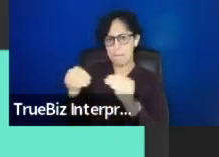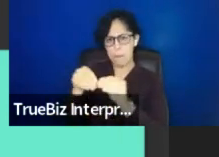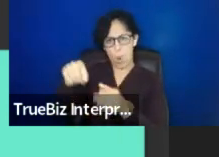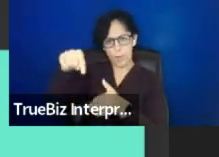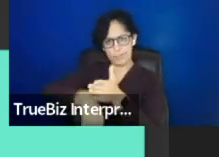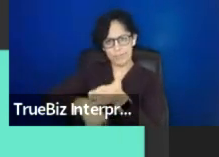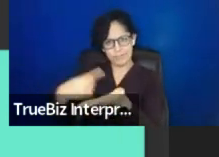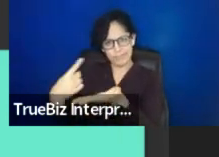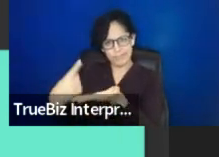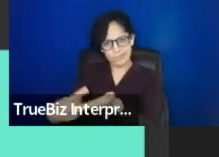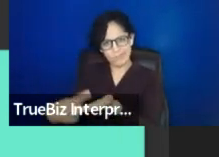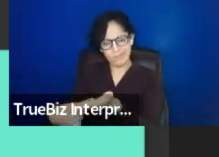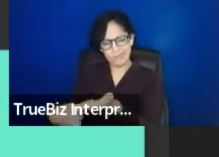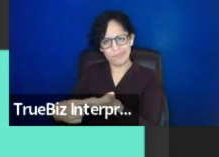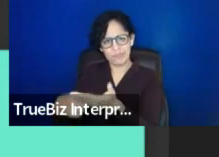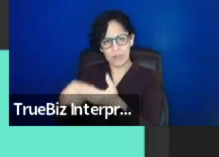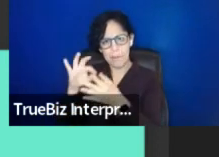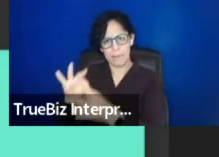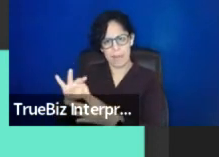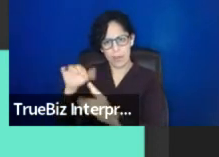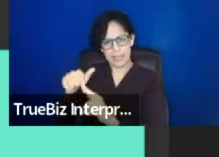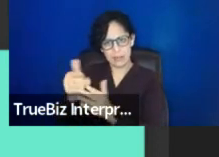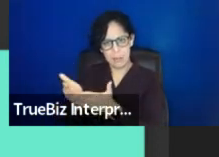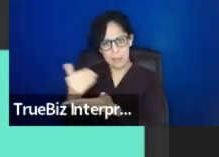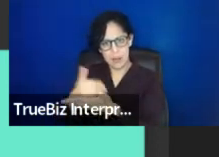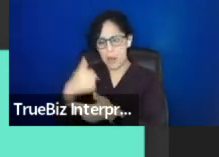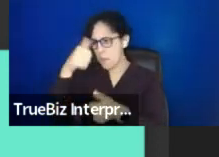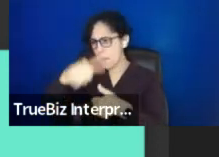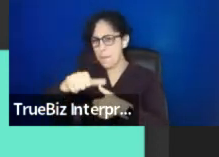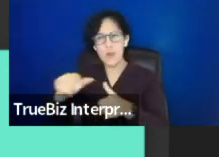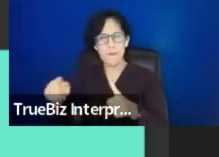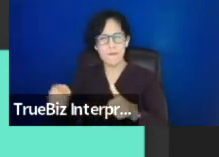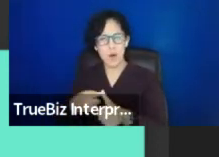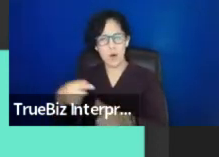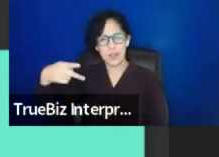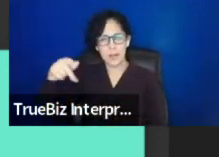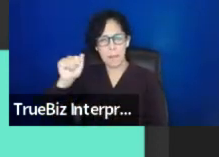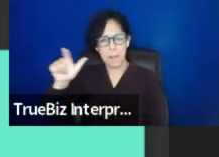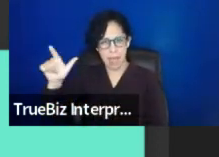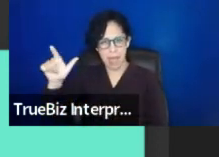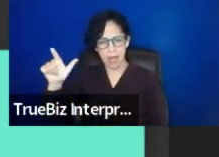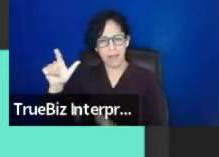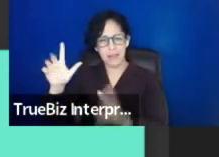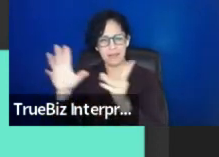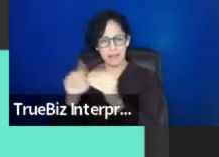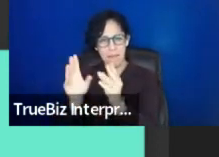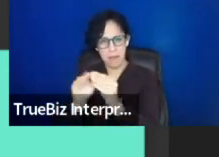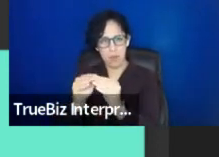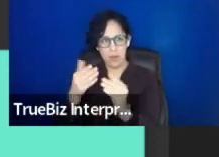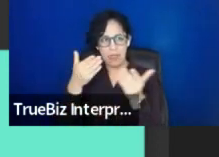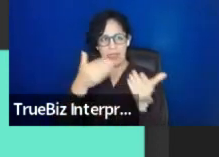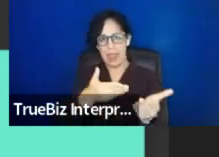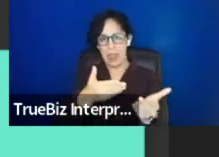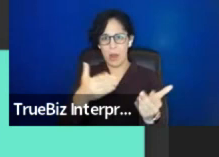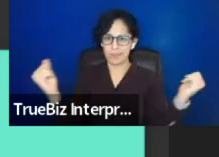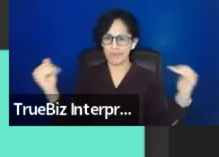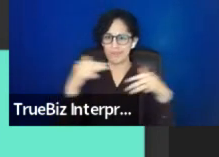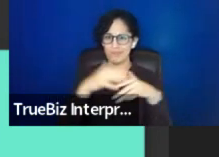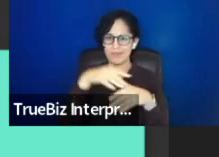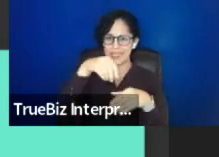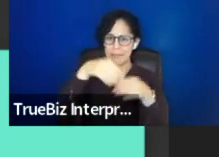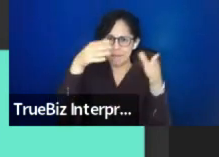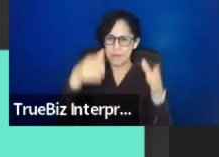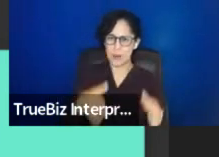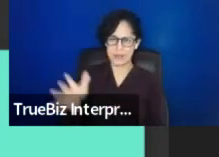I remember at the first PAAL summit, which was at the public in per person back in the old days,